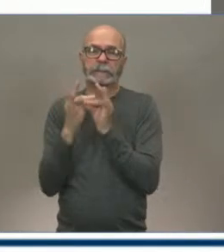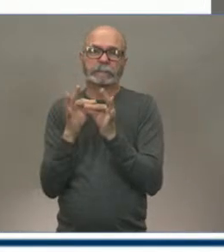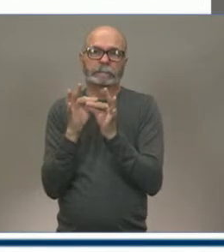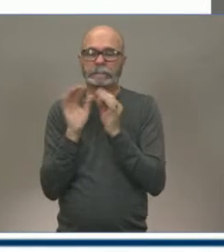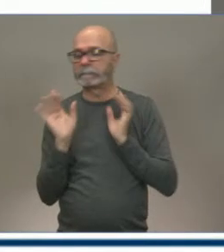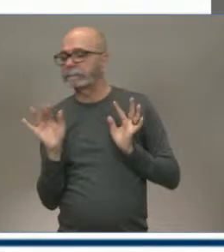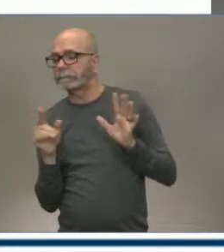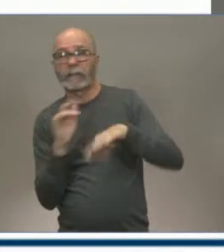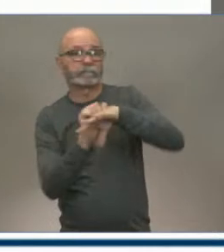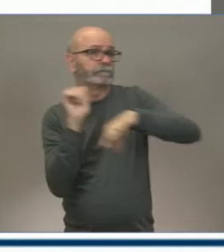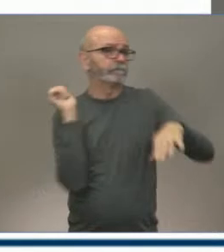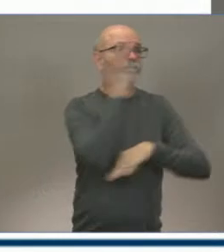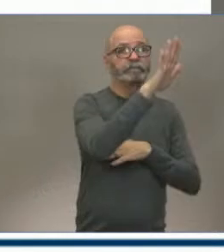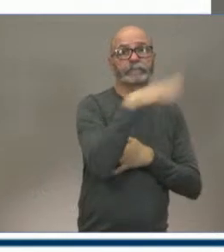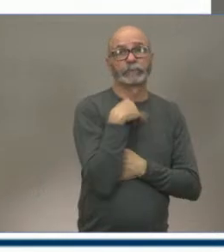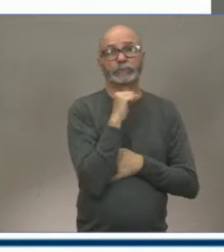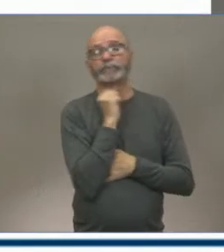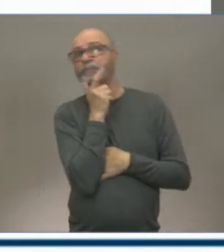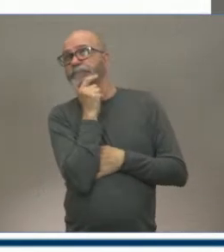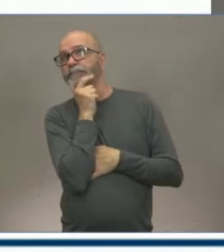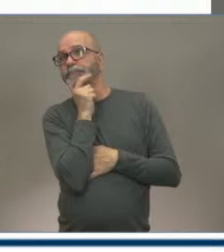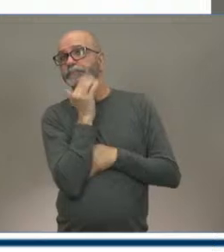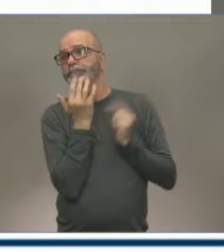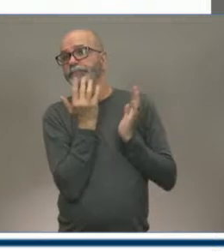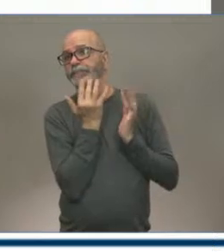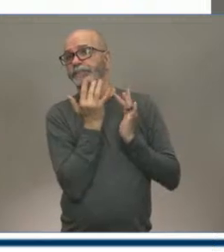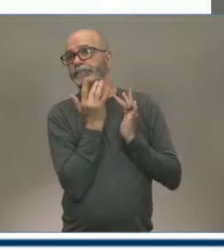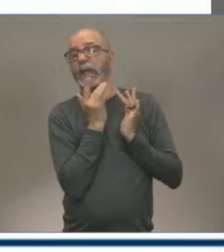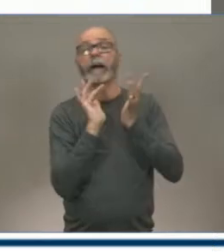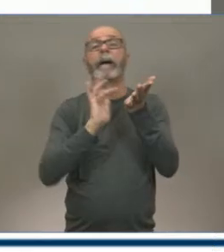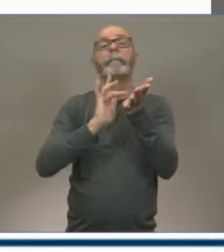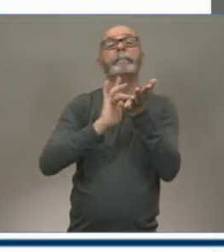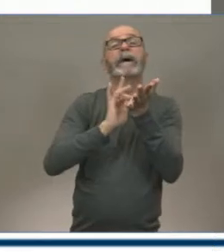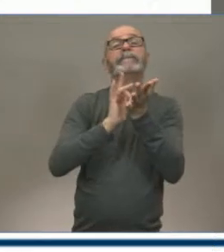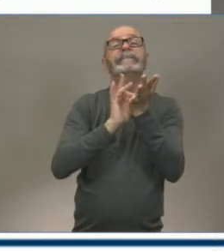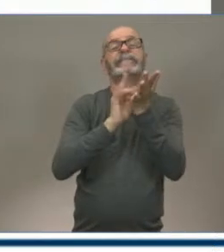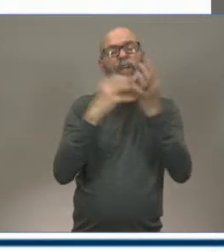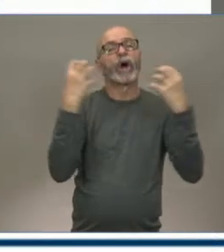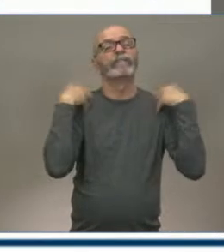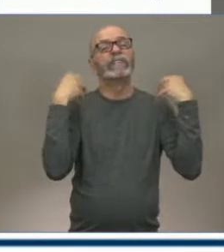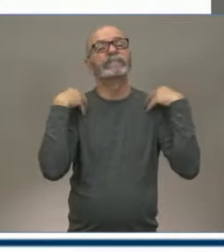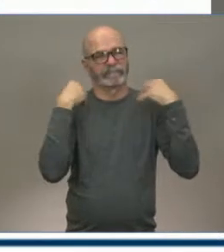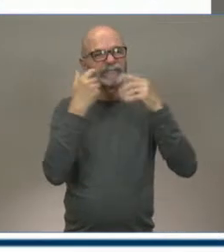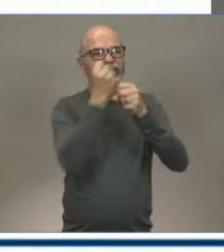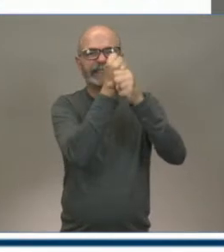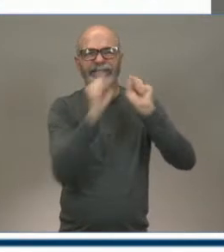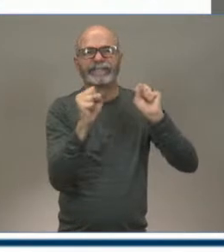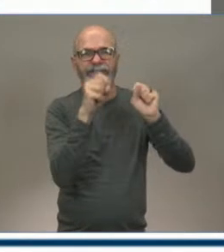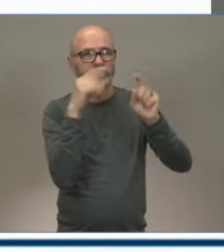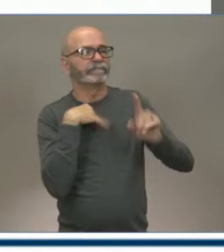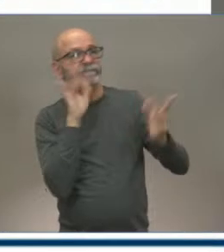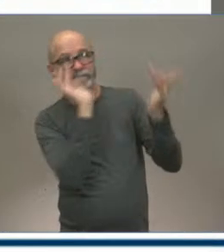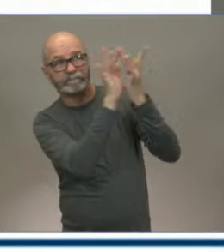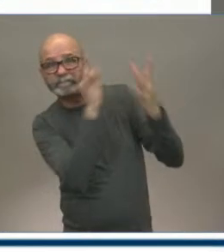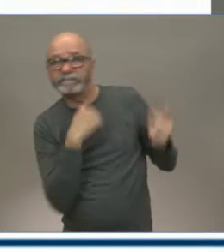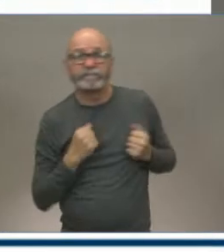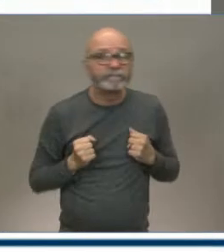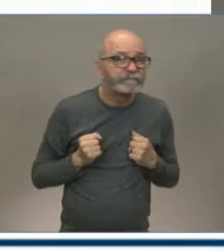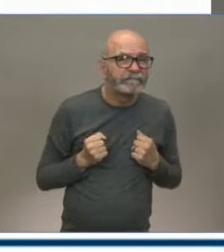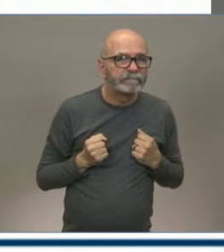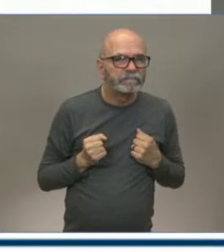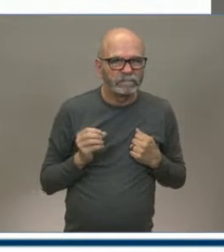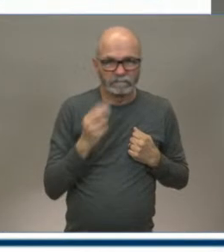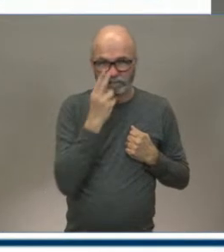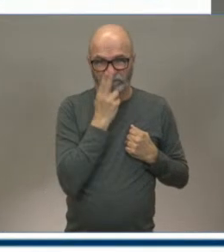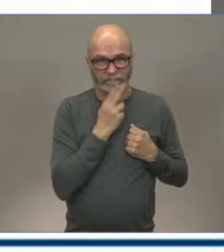the medical officers of health on cases that are suspicious of potentially involving the COVID variant. Of course,